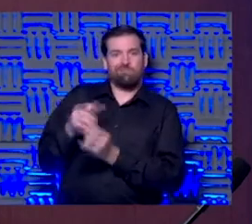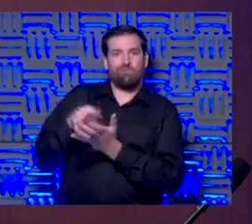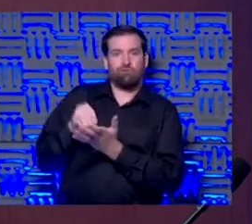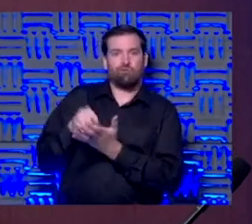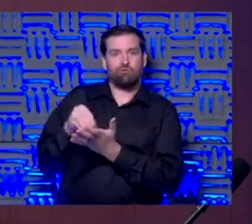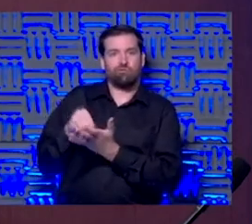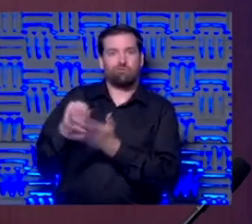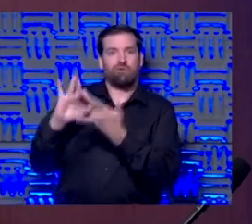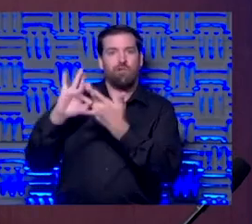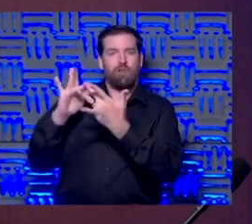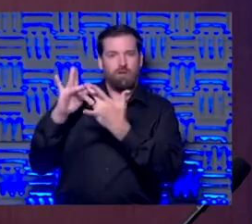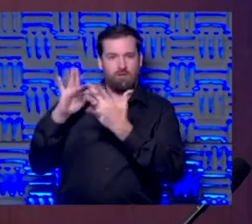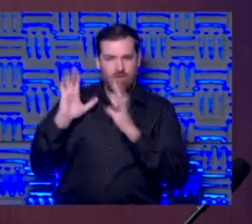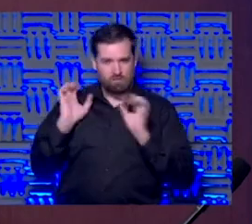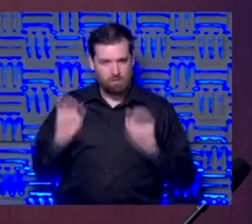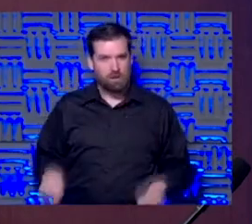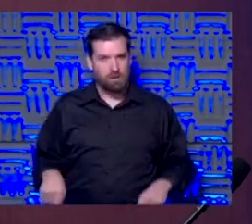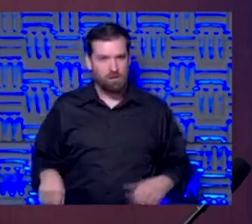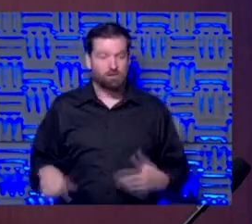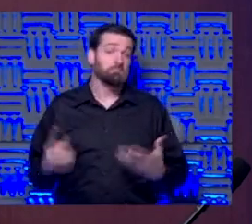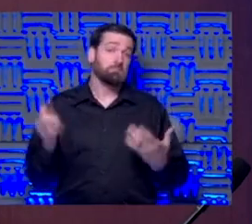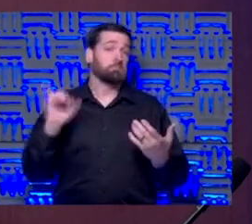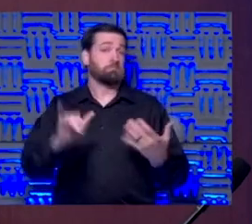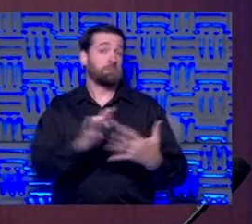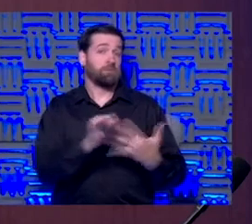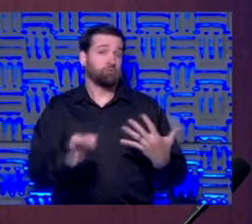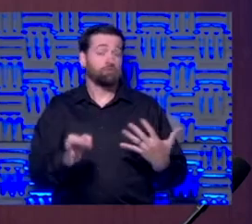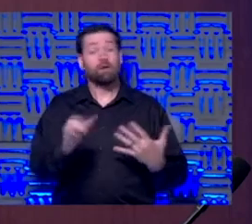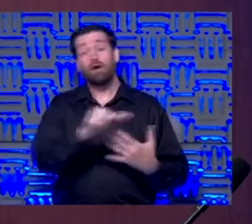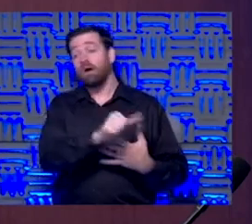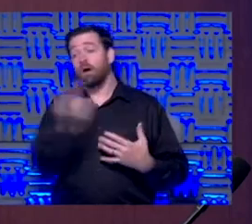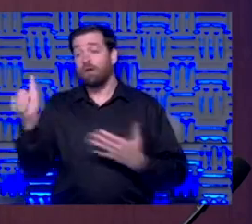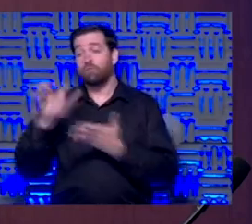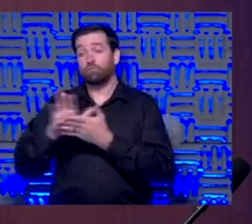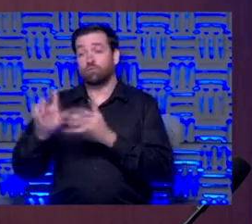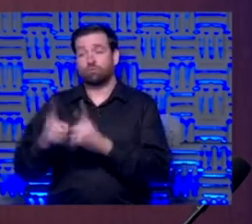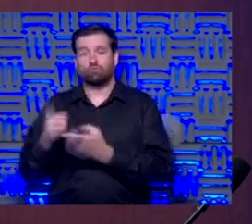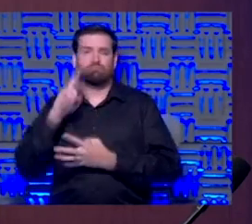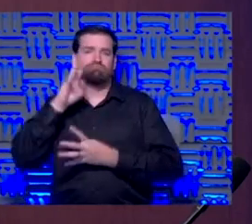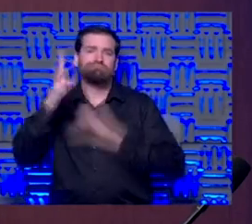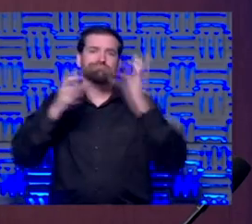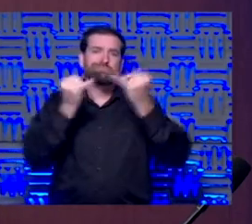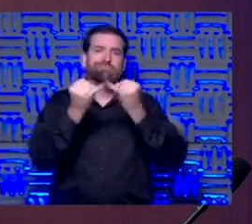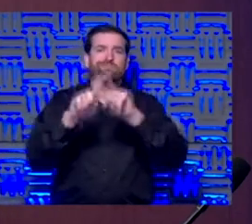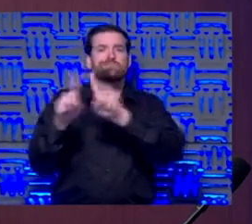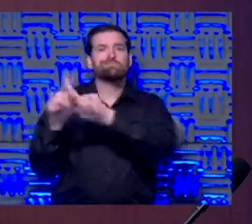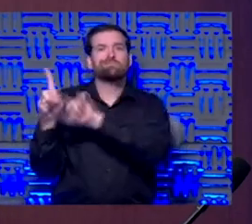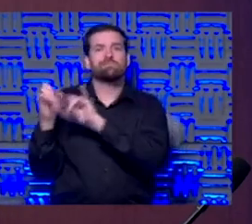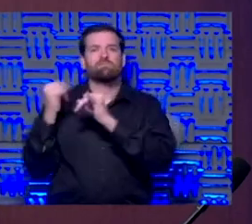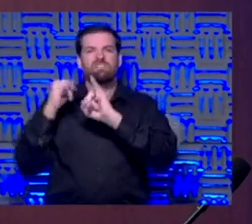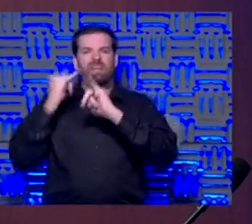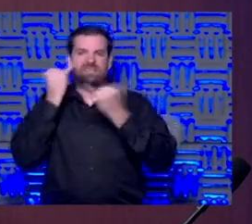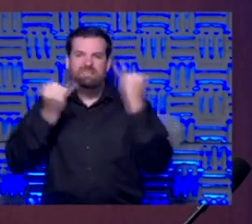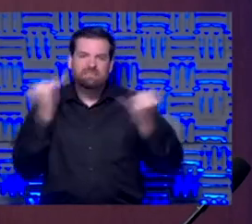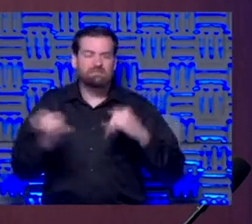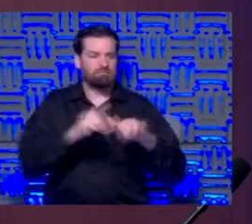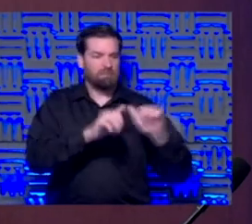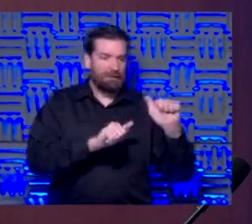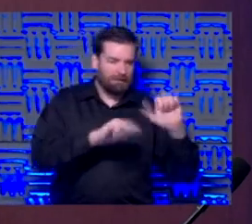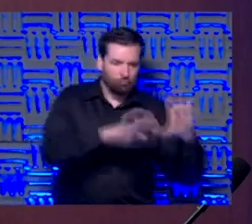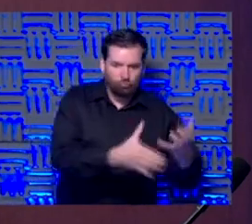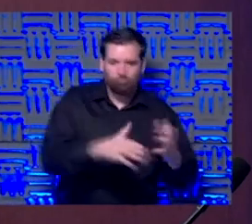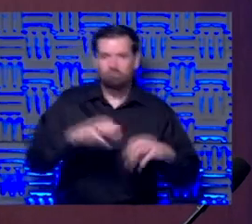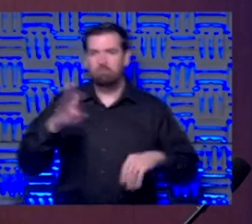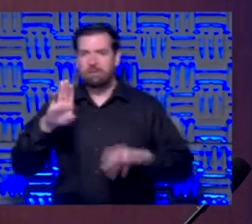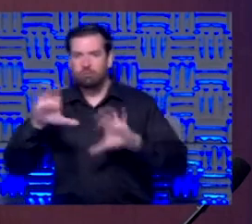know, online. That's certainly an option, but others have come up with other ideas, you know, having different cohorts, you know, the A group, the B group,